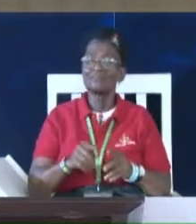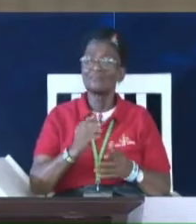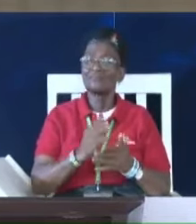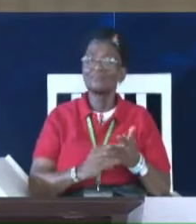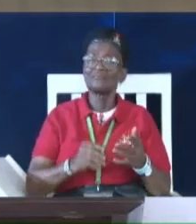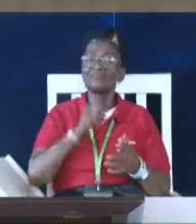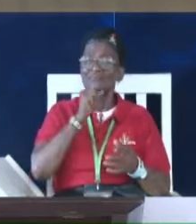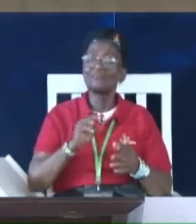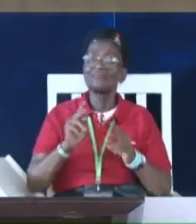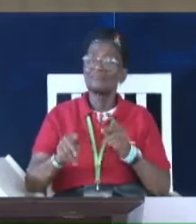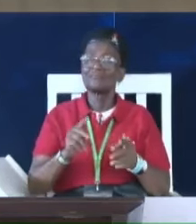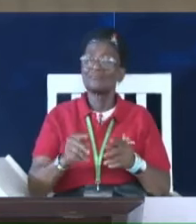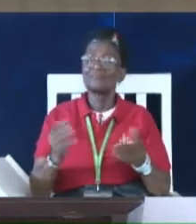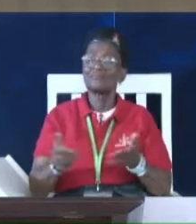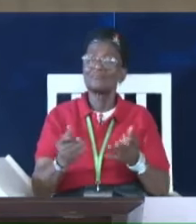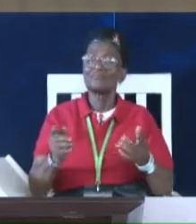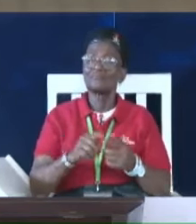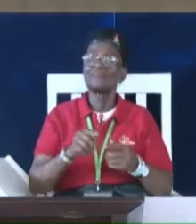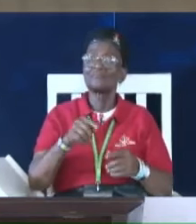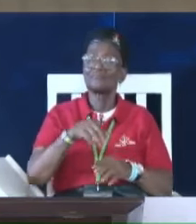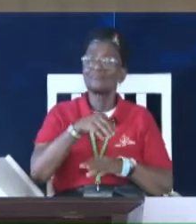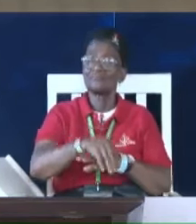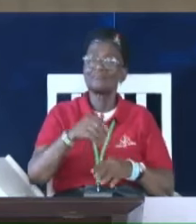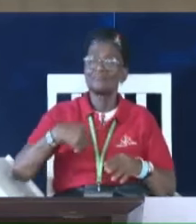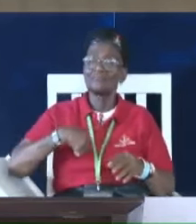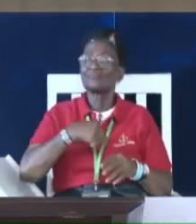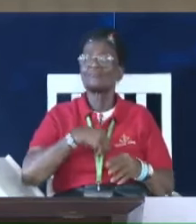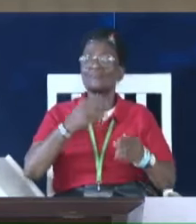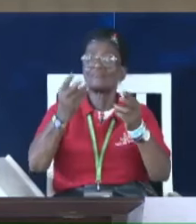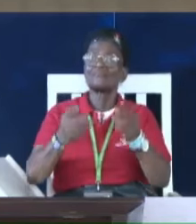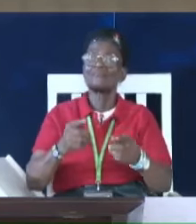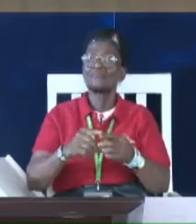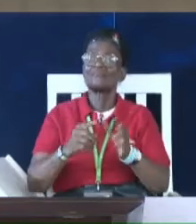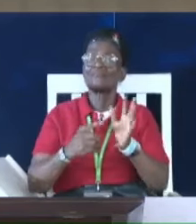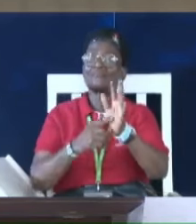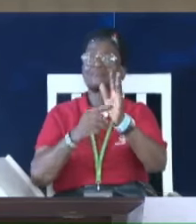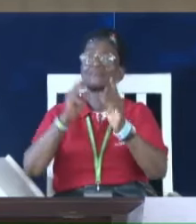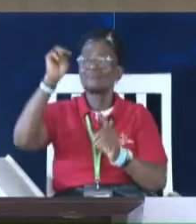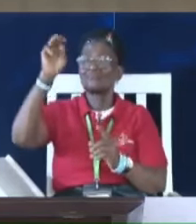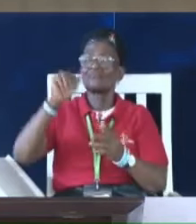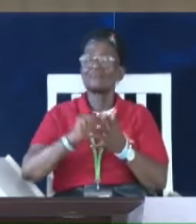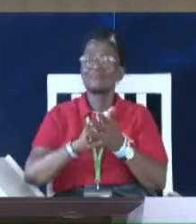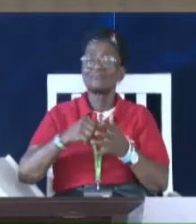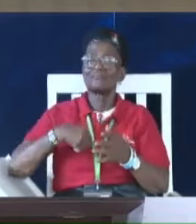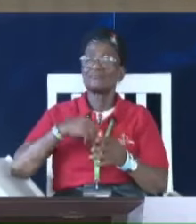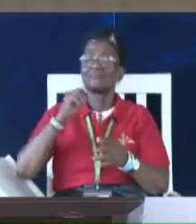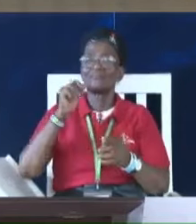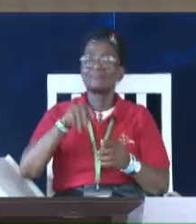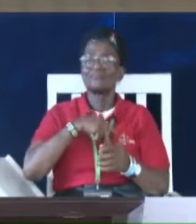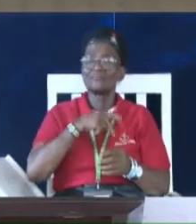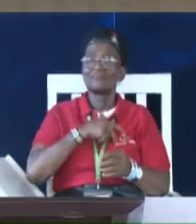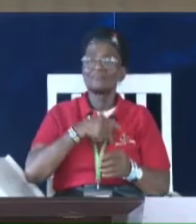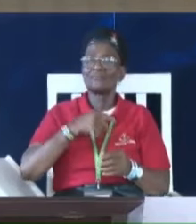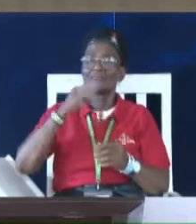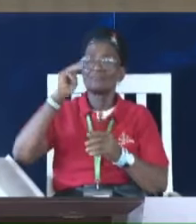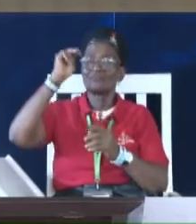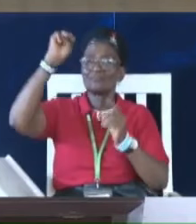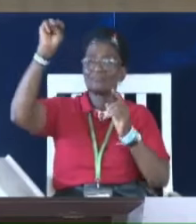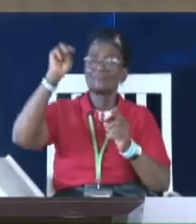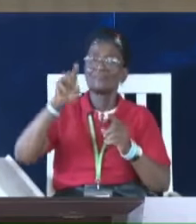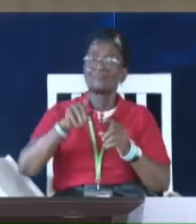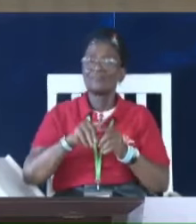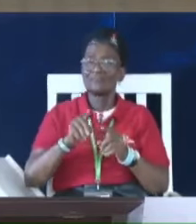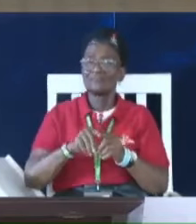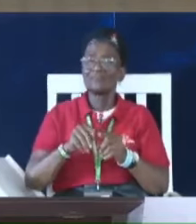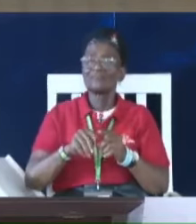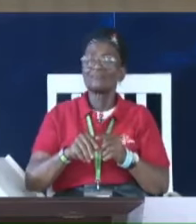want to show him we appreciate him. So you please go at our speed, okay? God bless